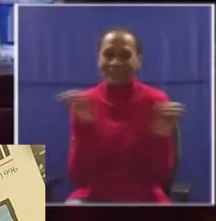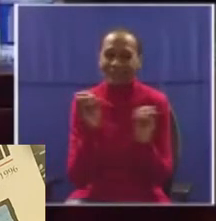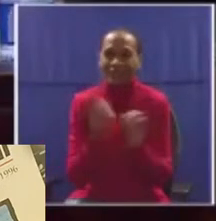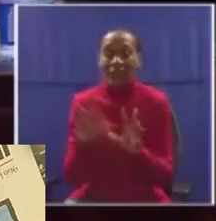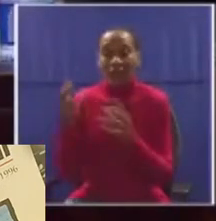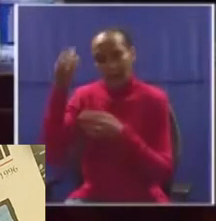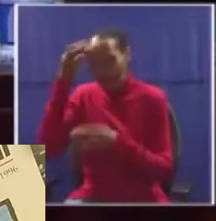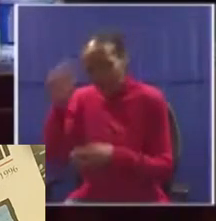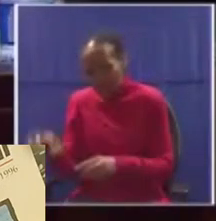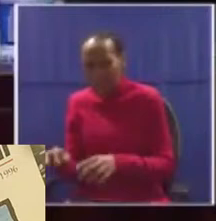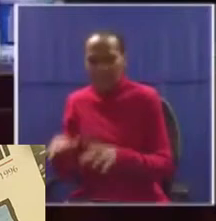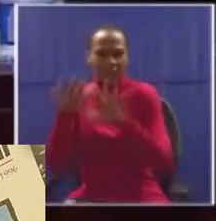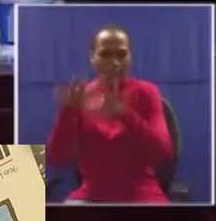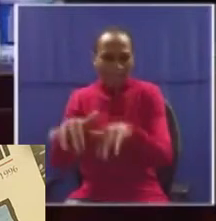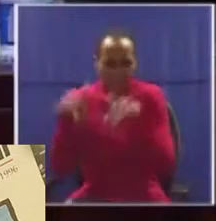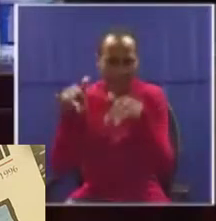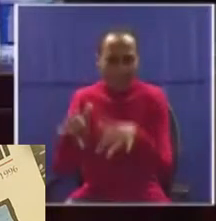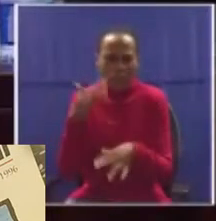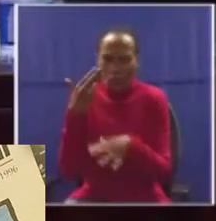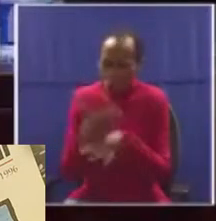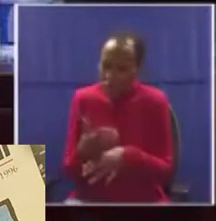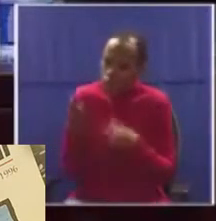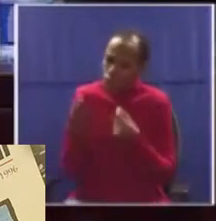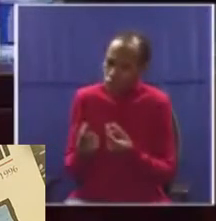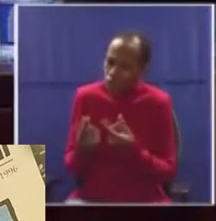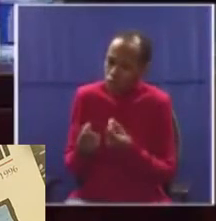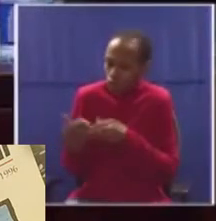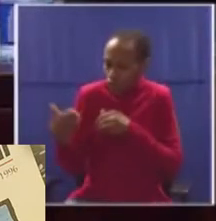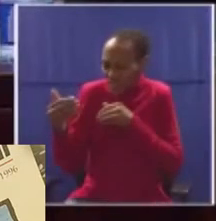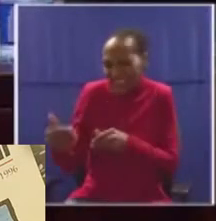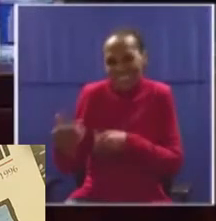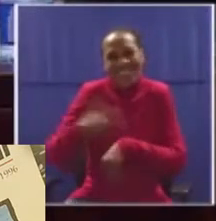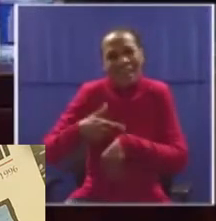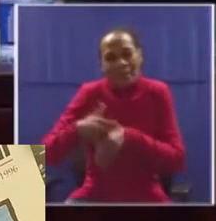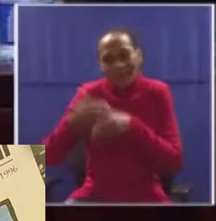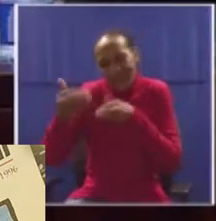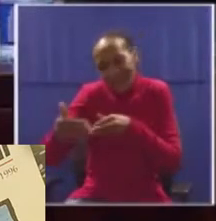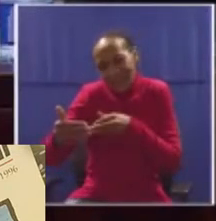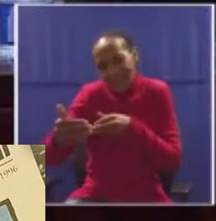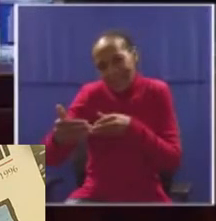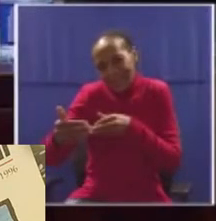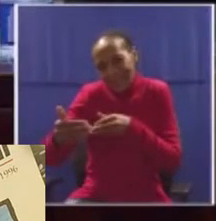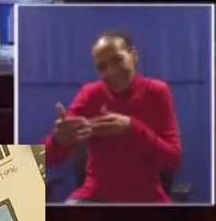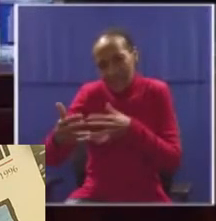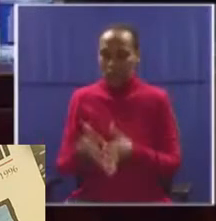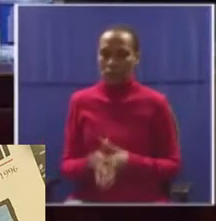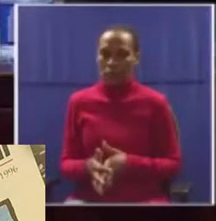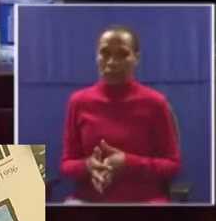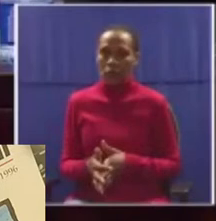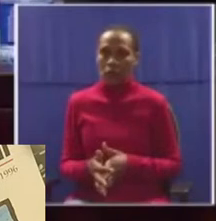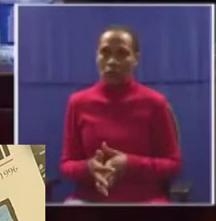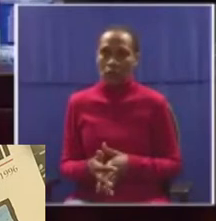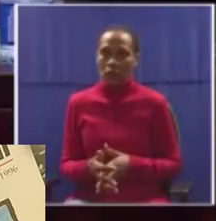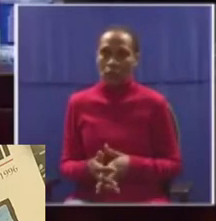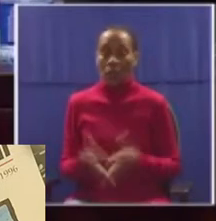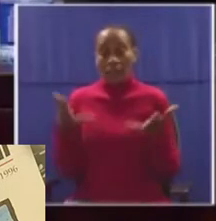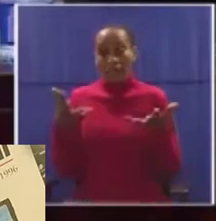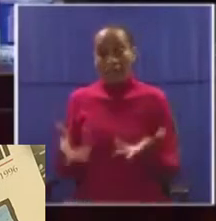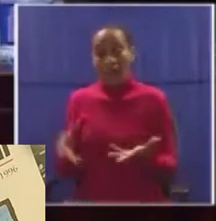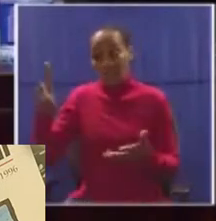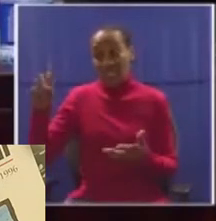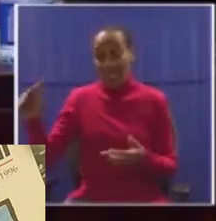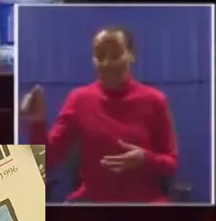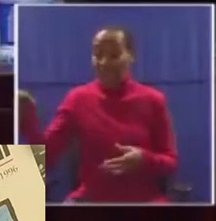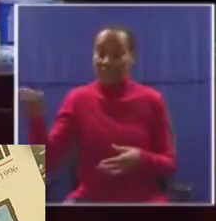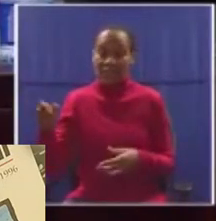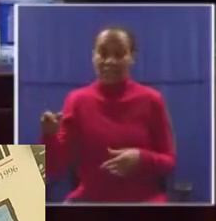together have moved rapidly in a very short space of time contrary to the responsible for the sponsor to this debate is